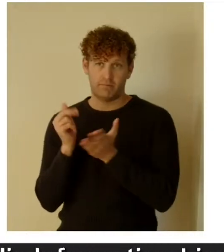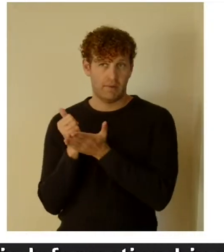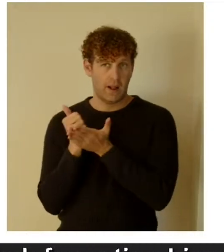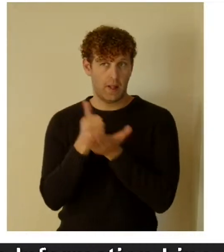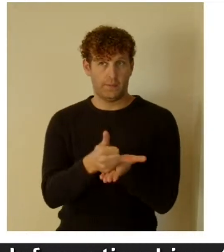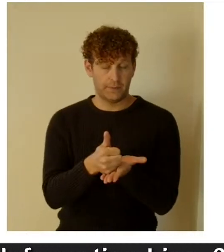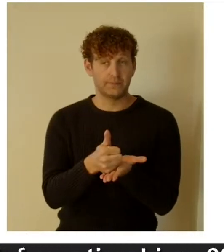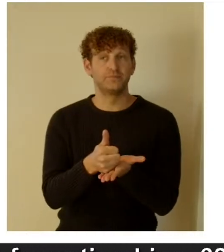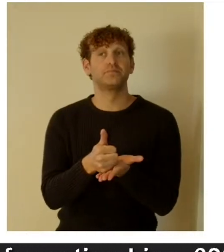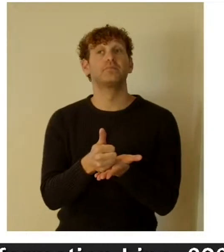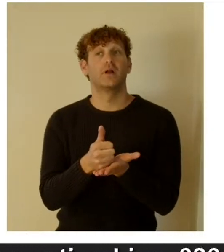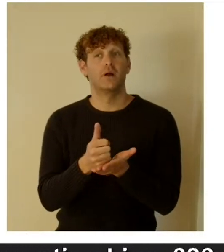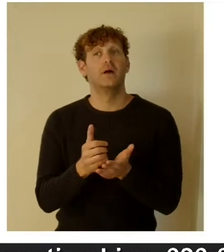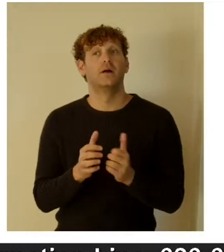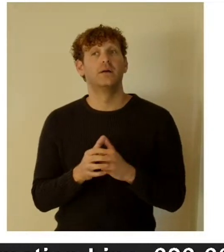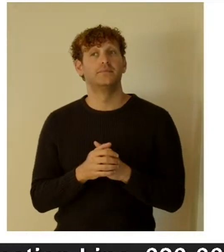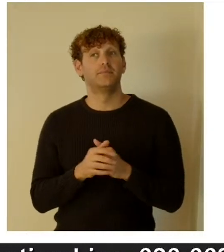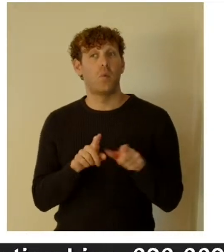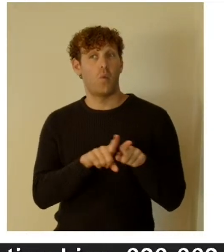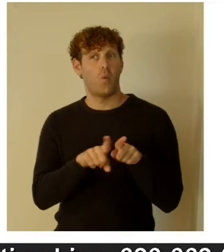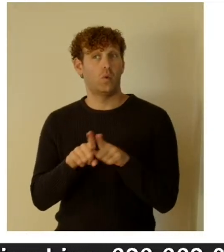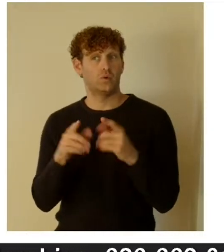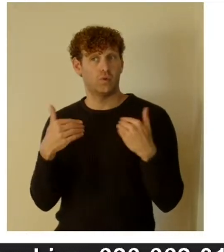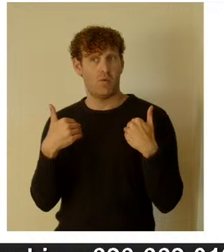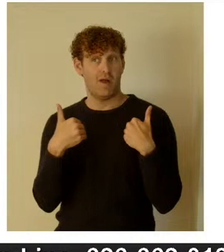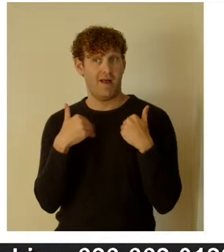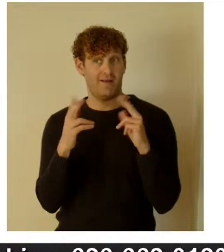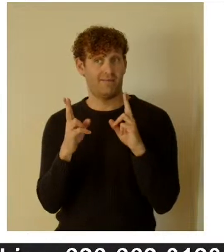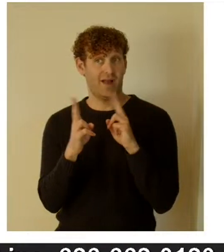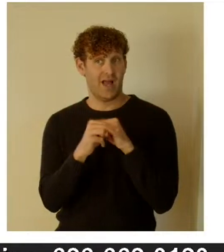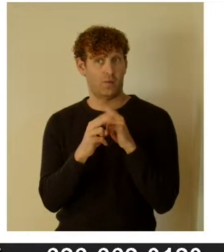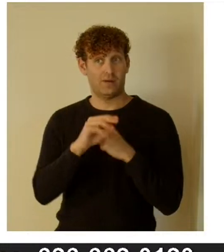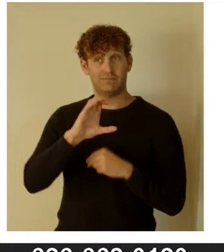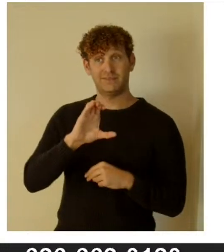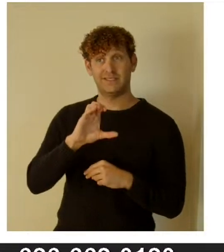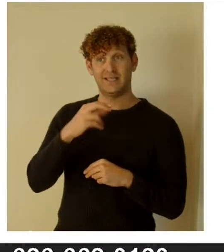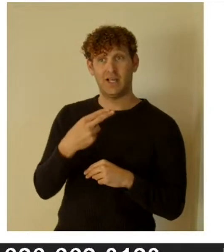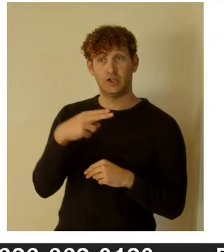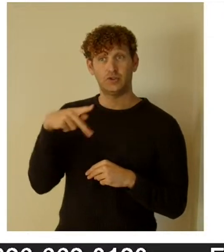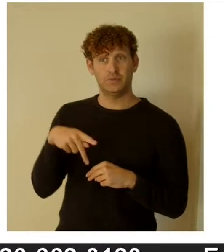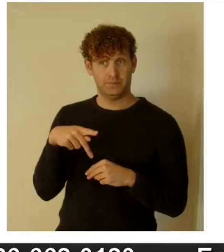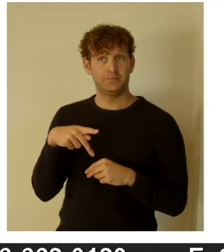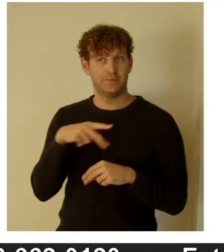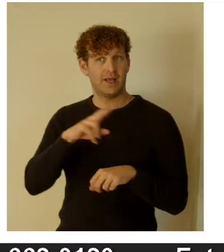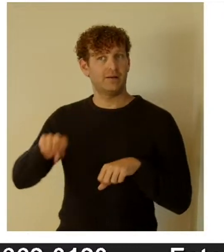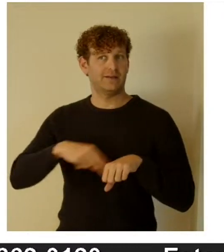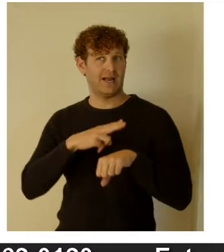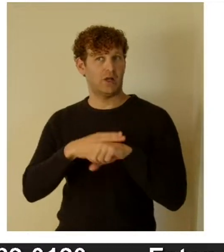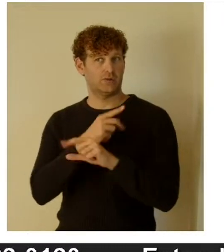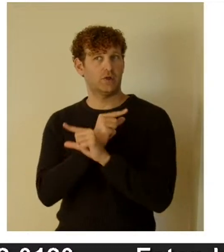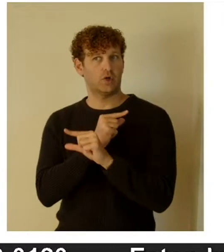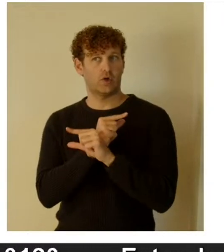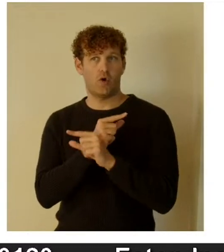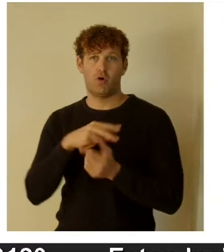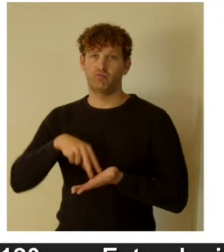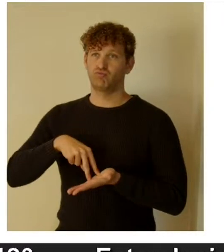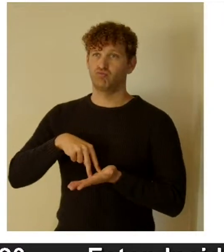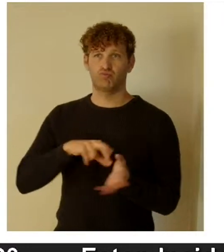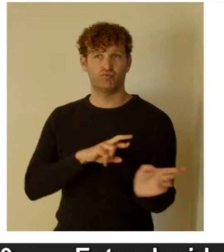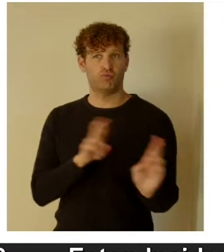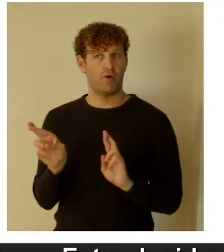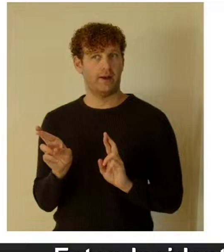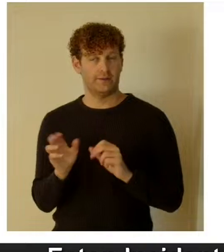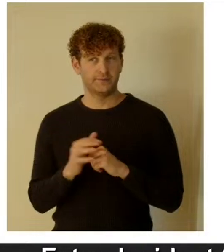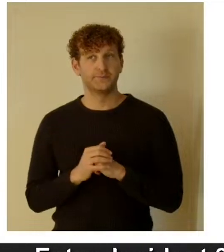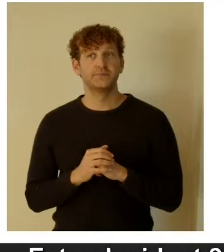we also have California Highway Patrol and the National Guard still on hand to help us out. Just to talk a little